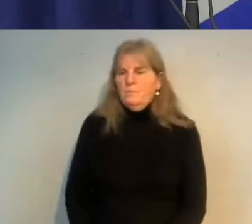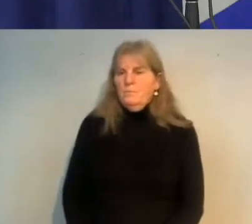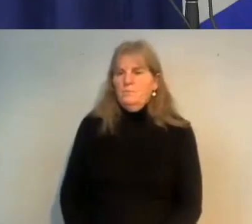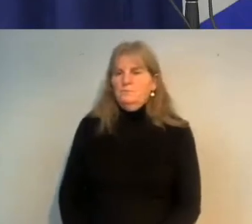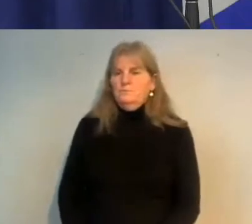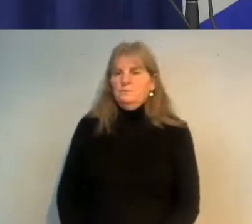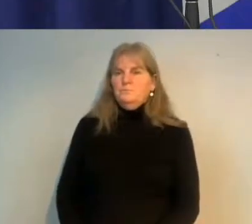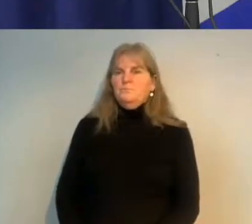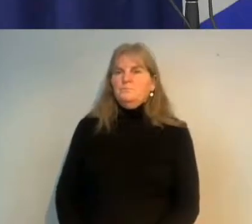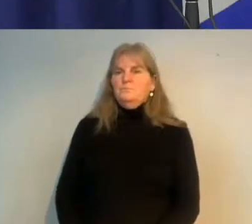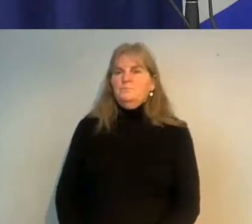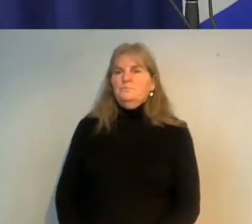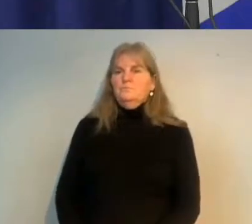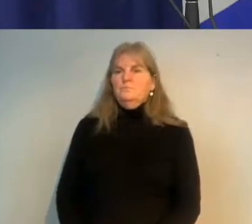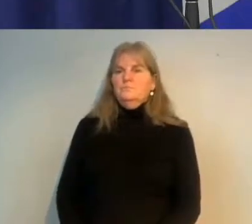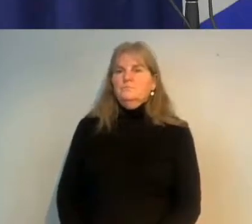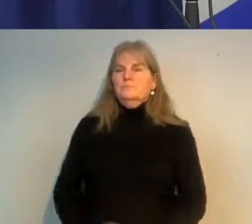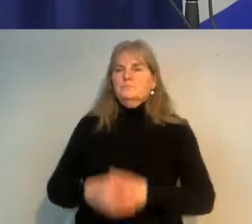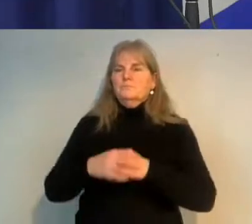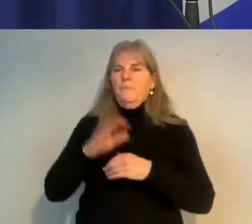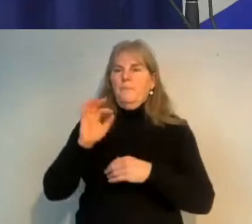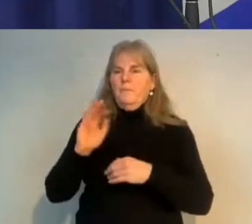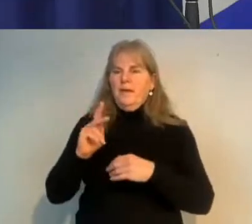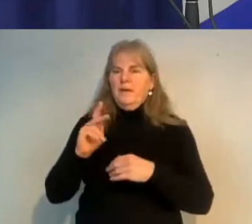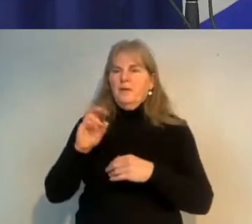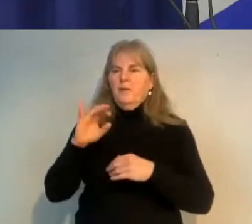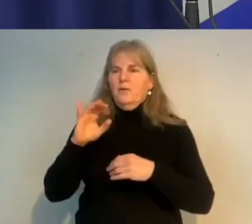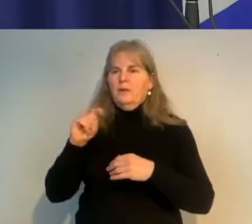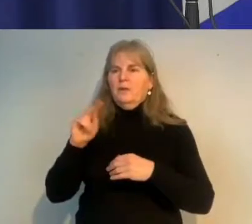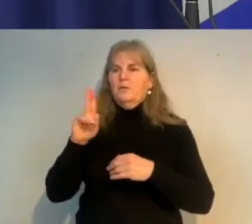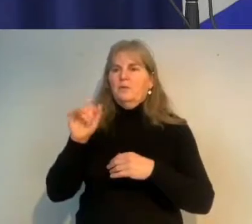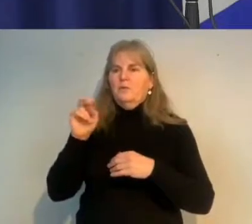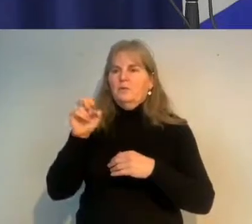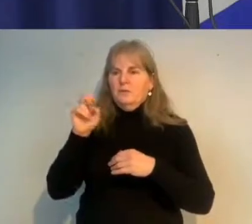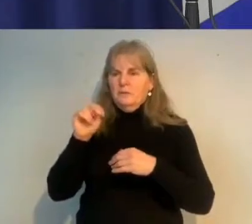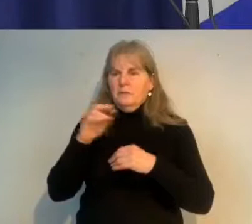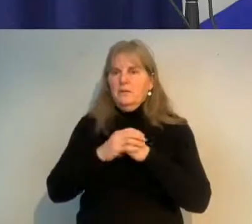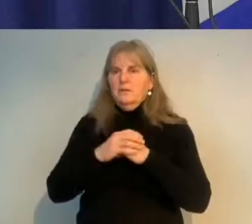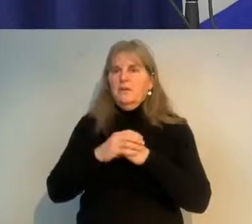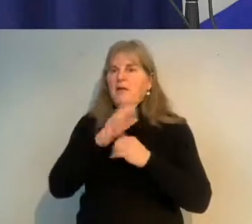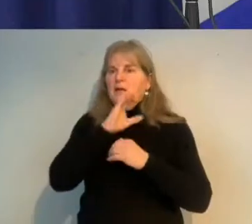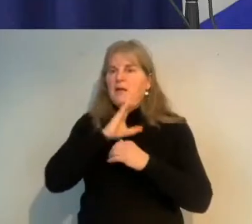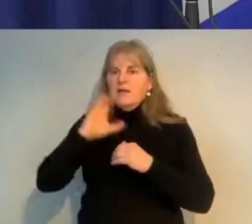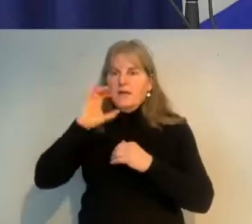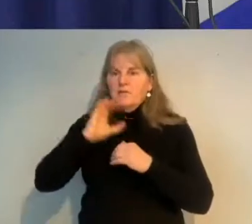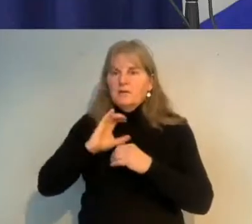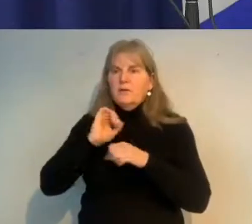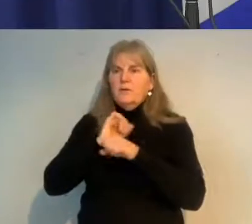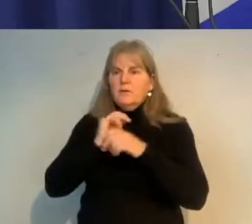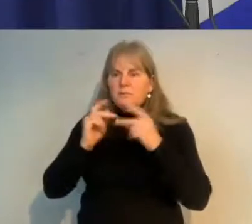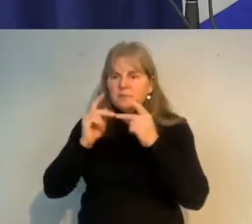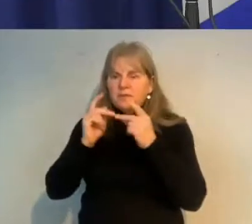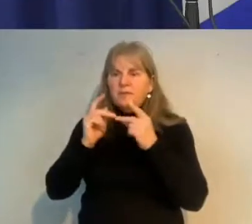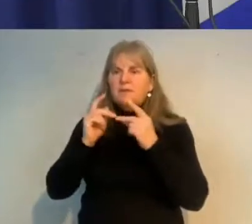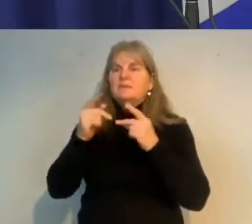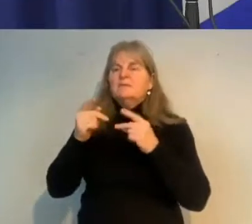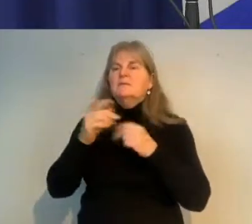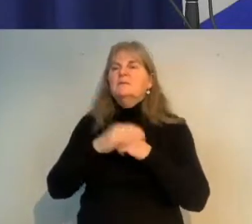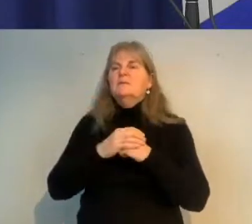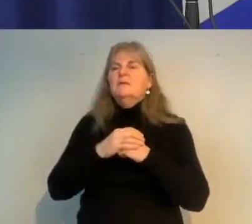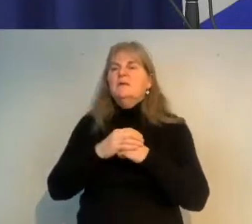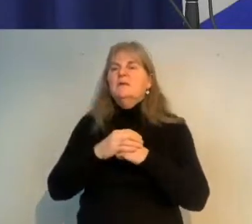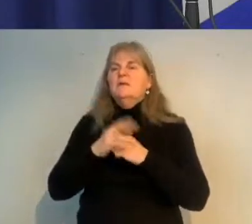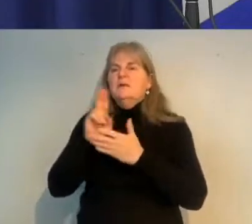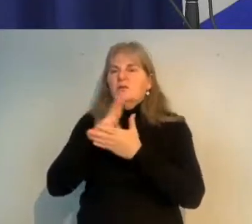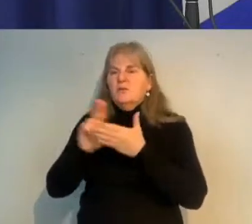Right. Banks and credit unions, cafeterias and workplaces of post-secondary